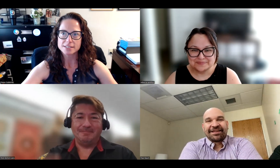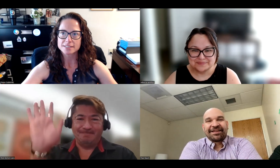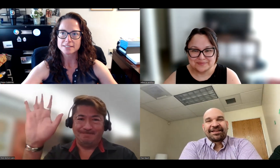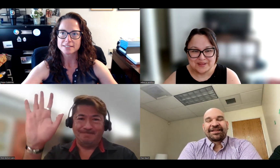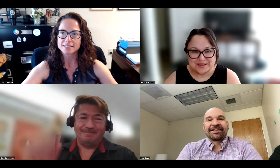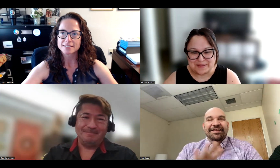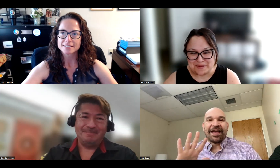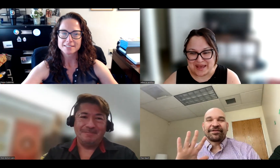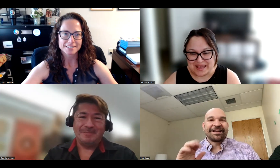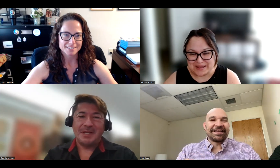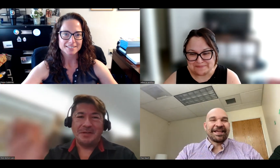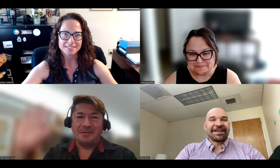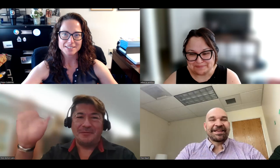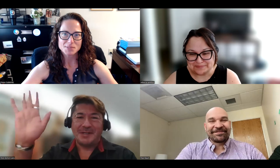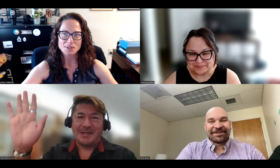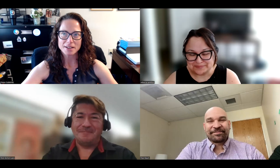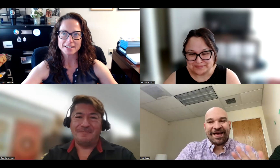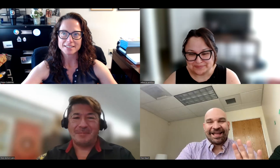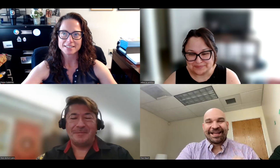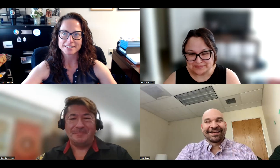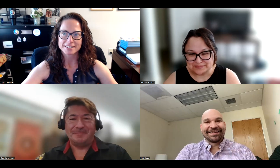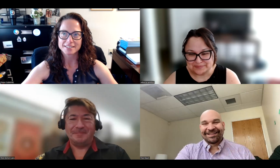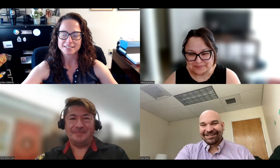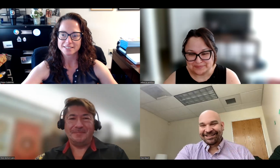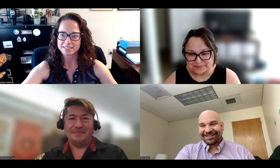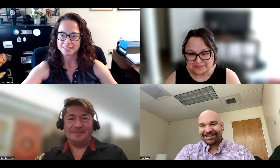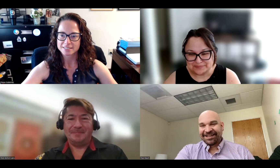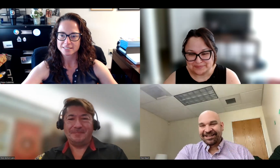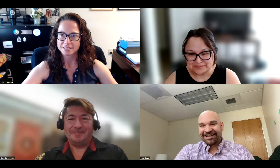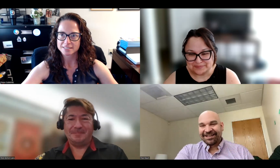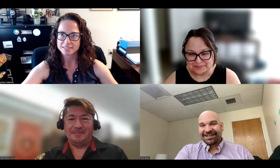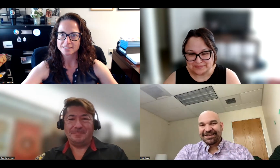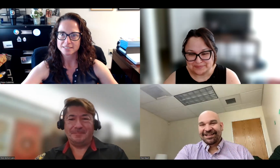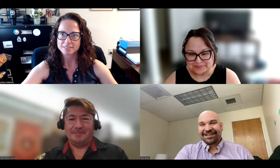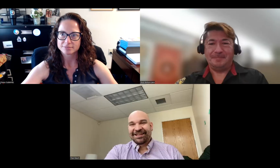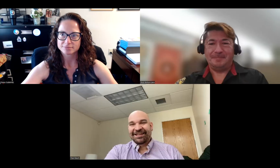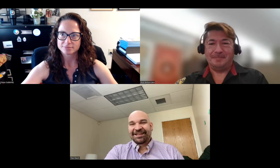you guys. Thank you all so Bye-bye. much. Thank you. Have a great Bye-bye. day. Bye-bye. Bye, everyone.